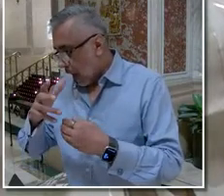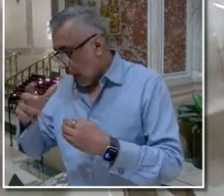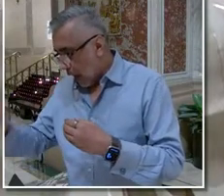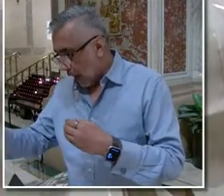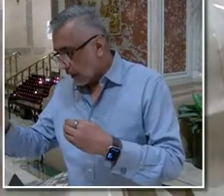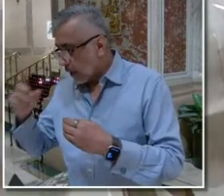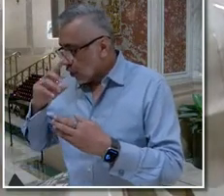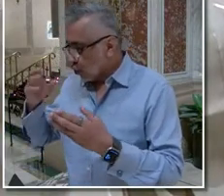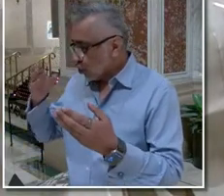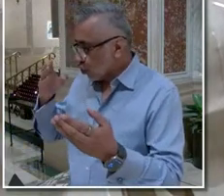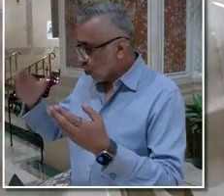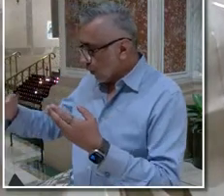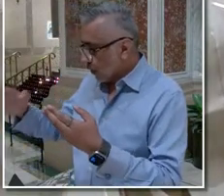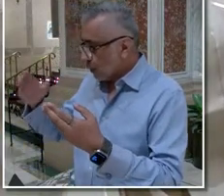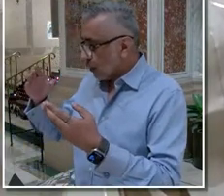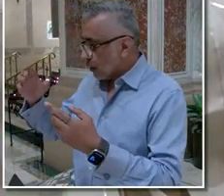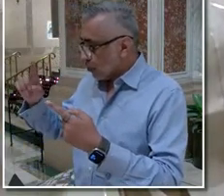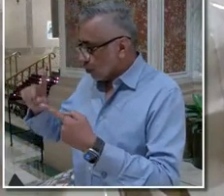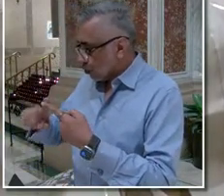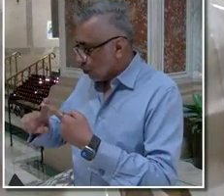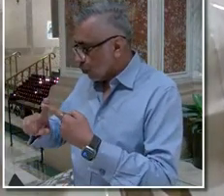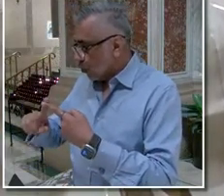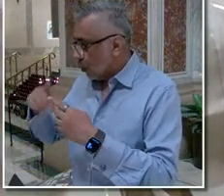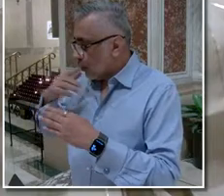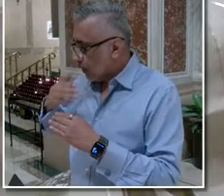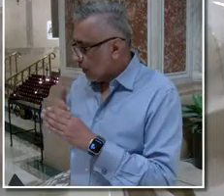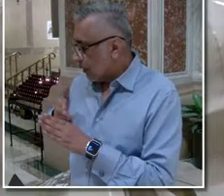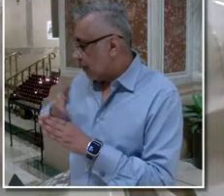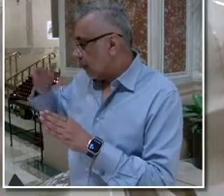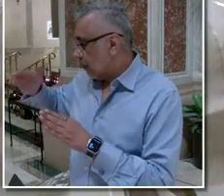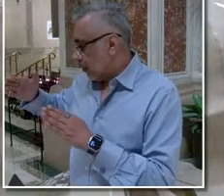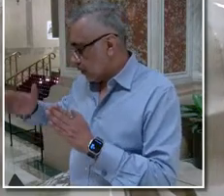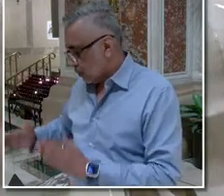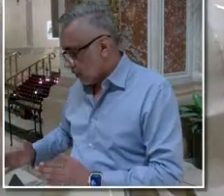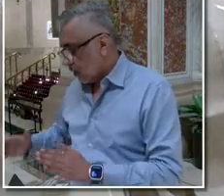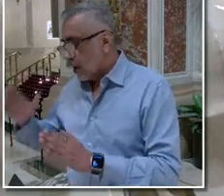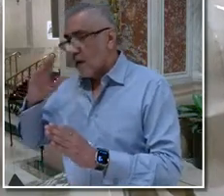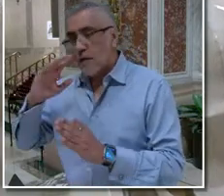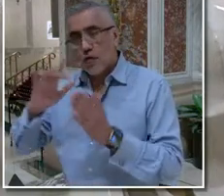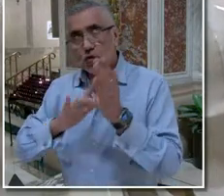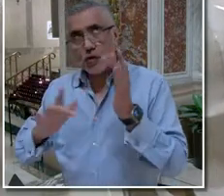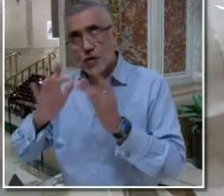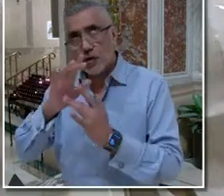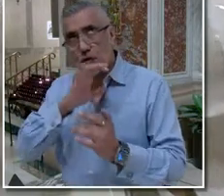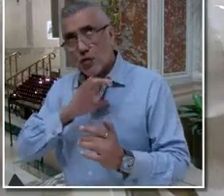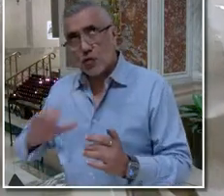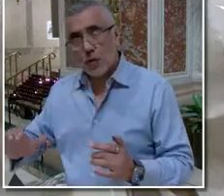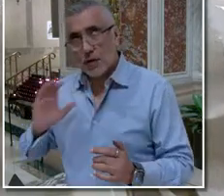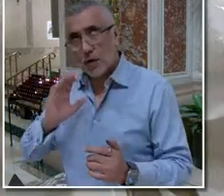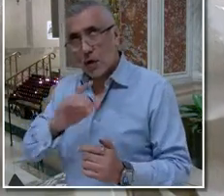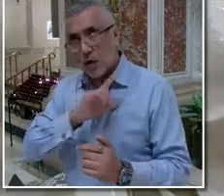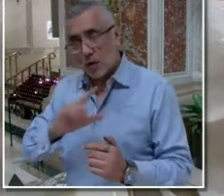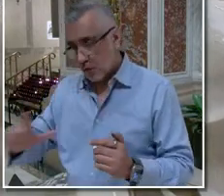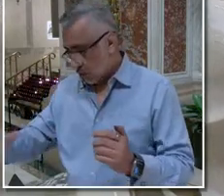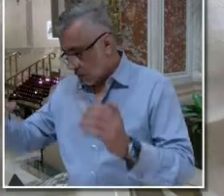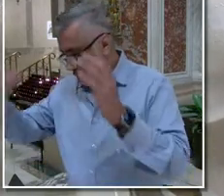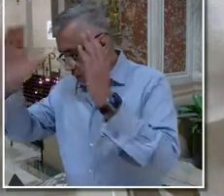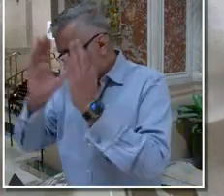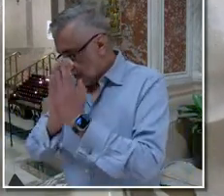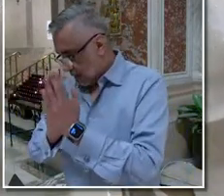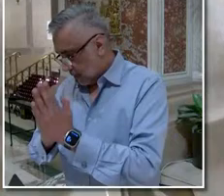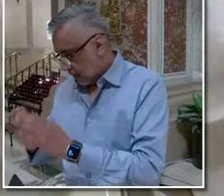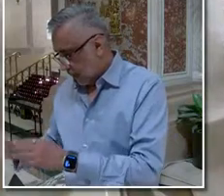y en el servicio alegre al prójimo, por Jesucristo nuestro Señor.